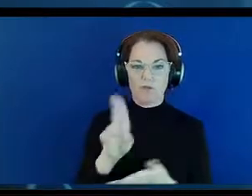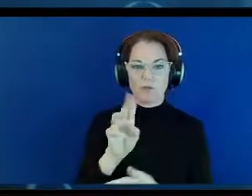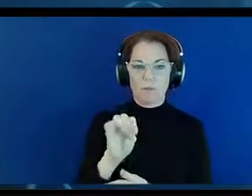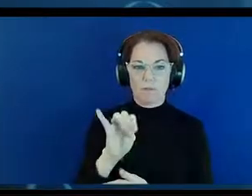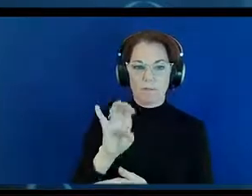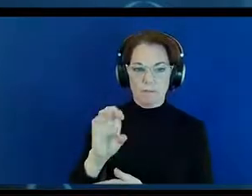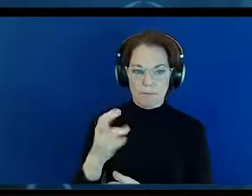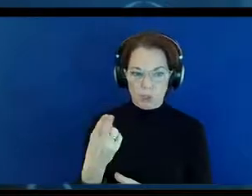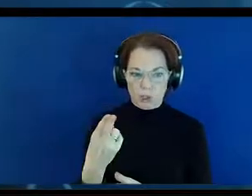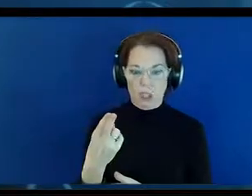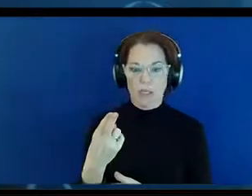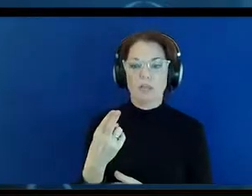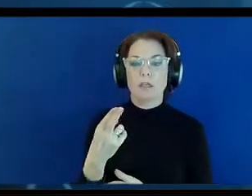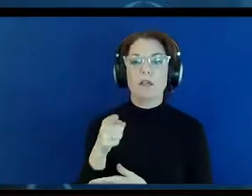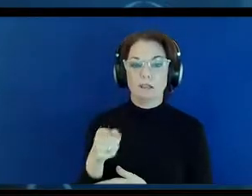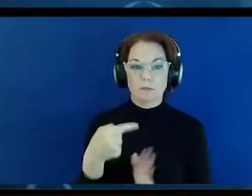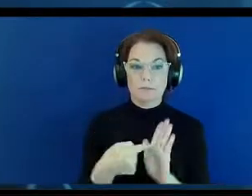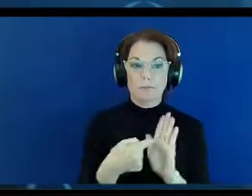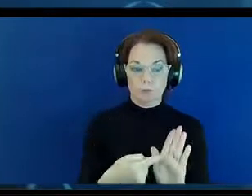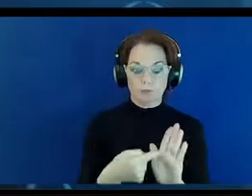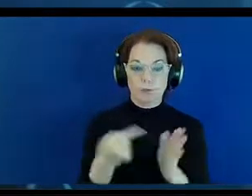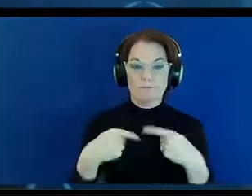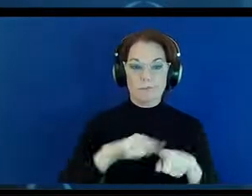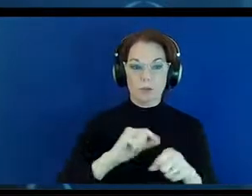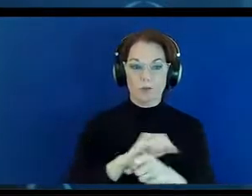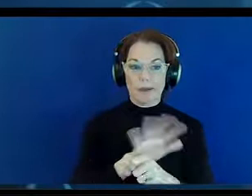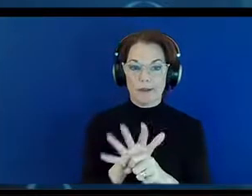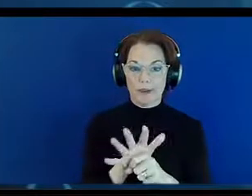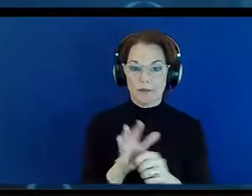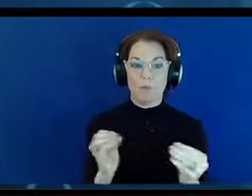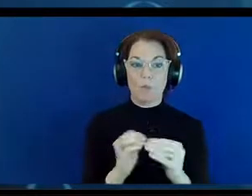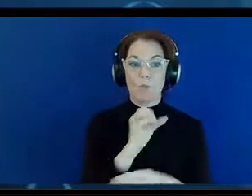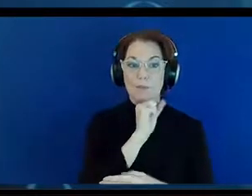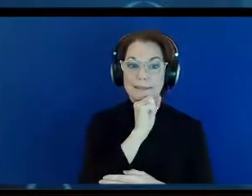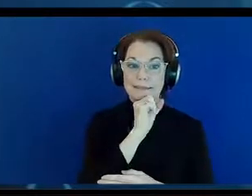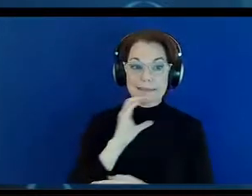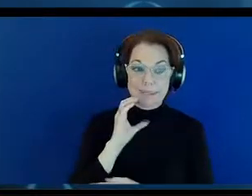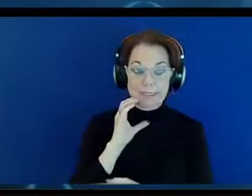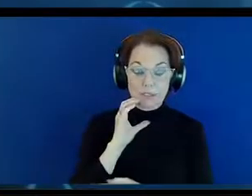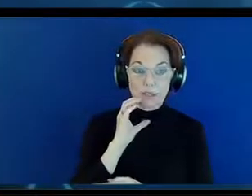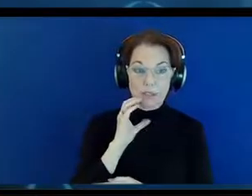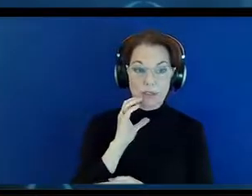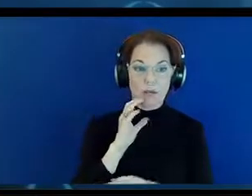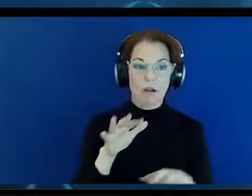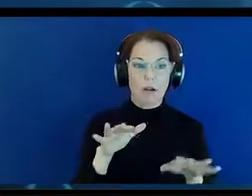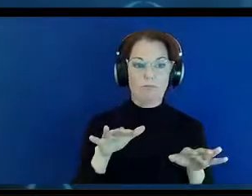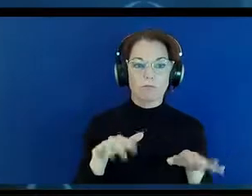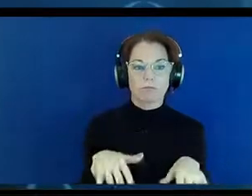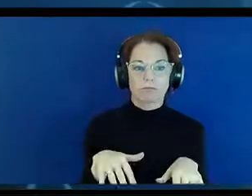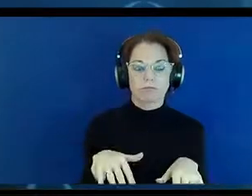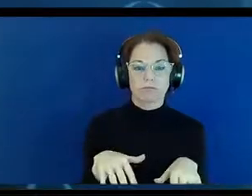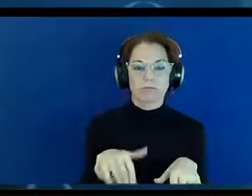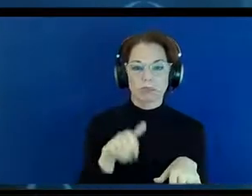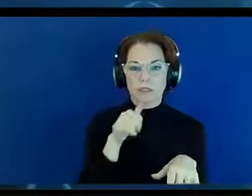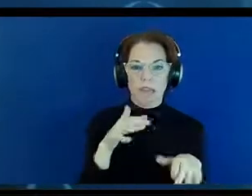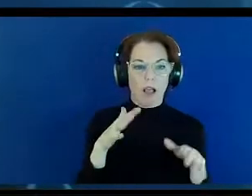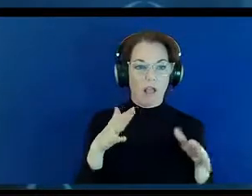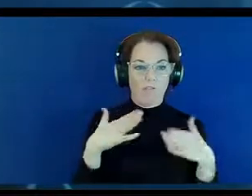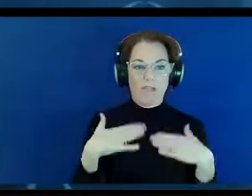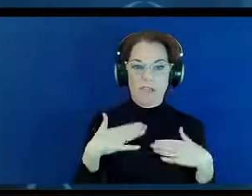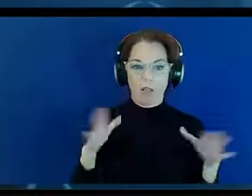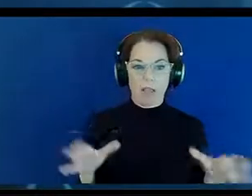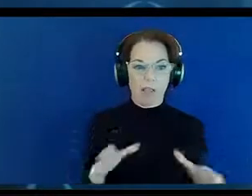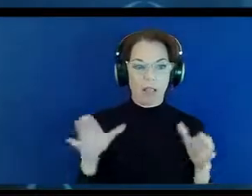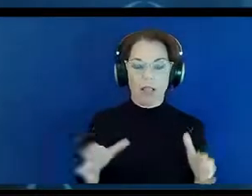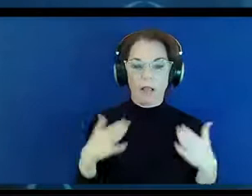the pandemic, more seniors were less active. Their physical conditioning decreased.